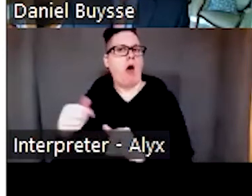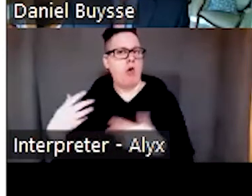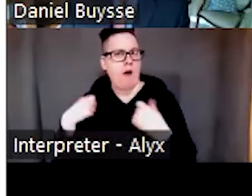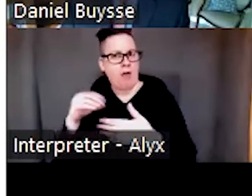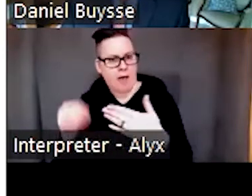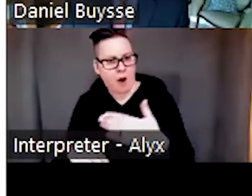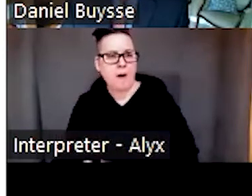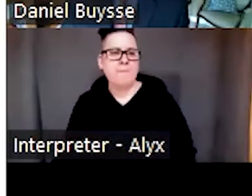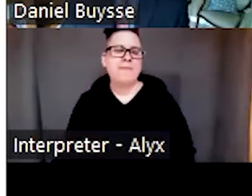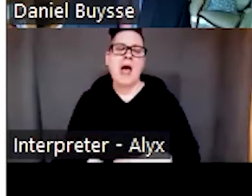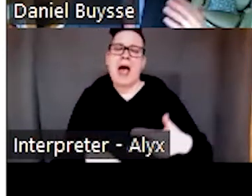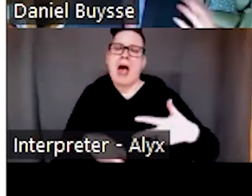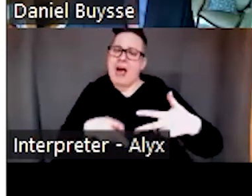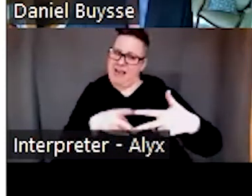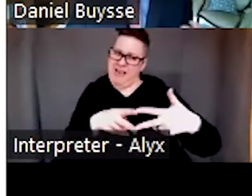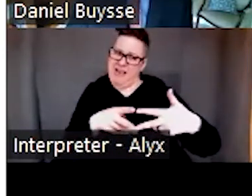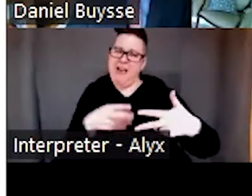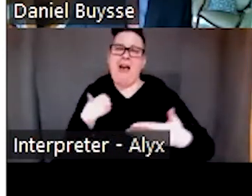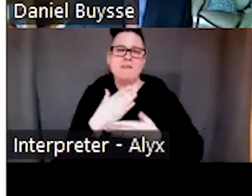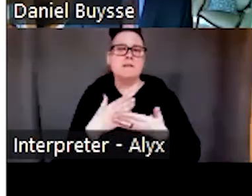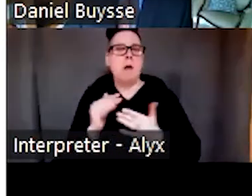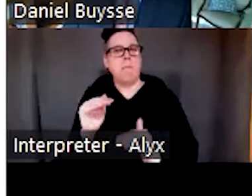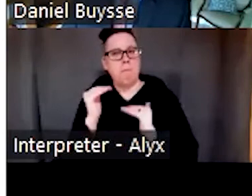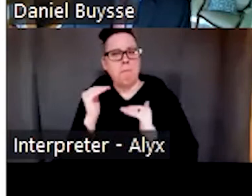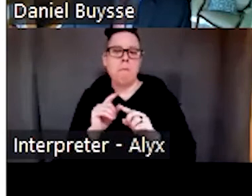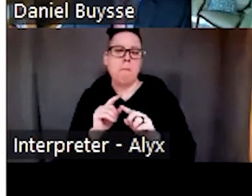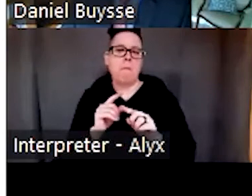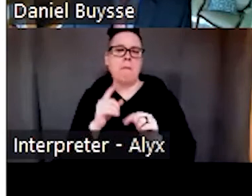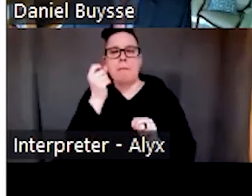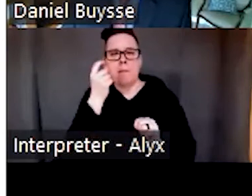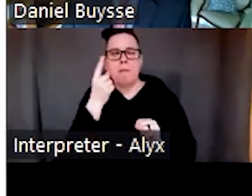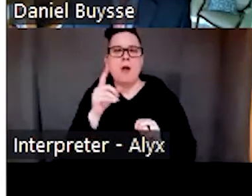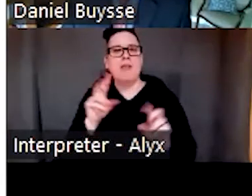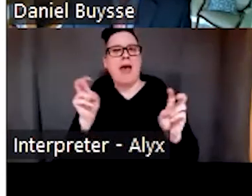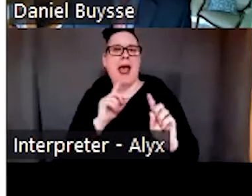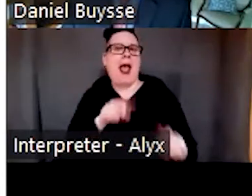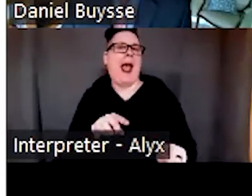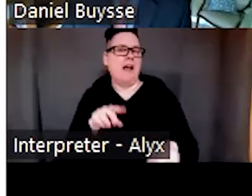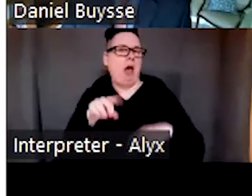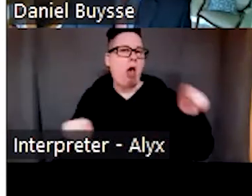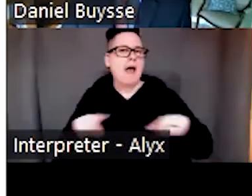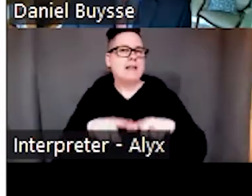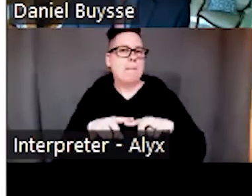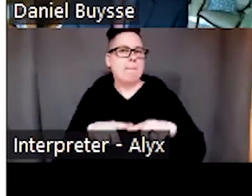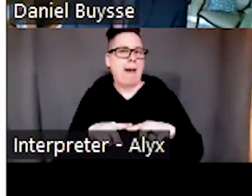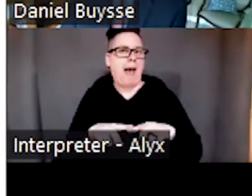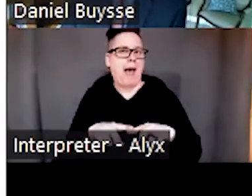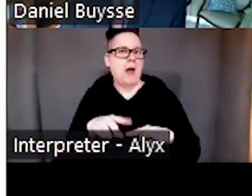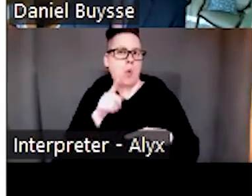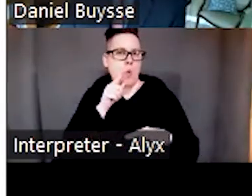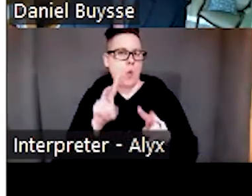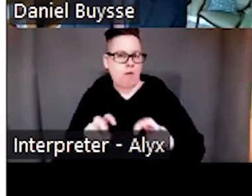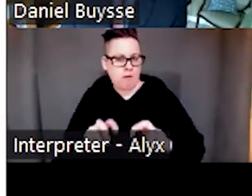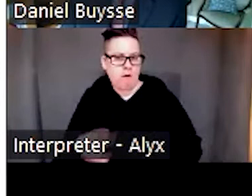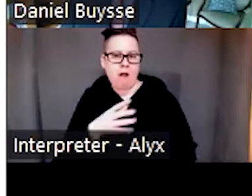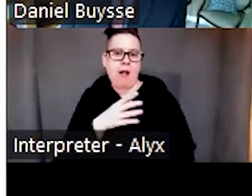some limitations as well, that the solutions can vary across samples and the factors or clusters are not necessarily easy to